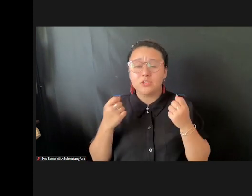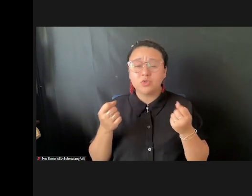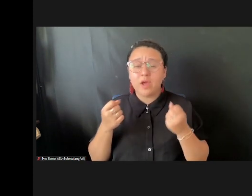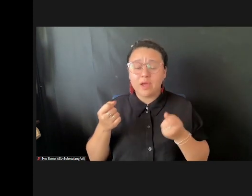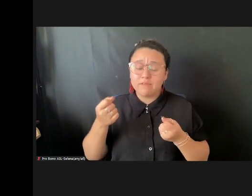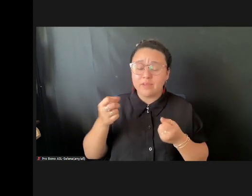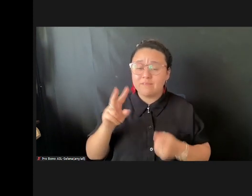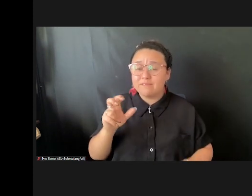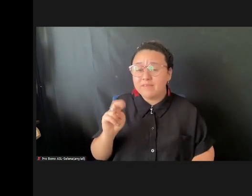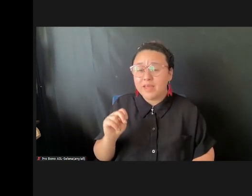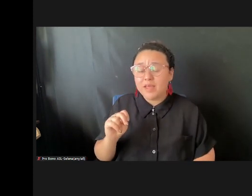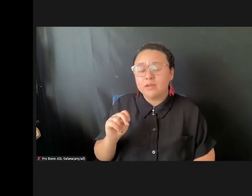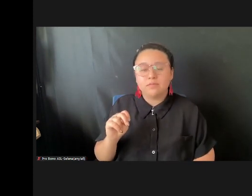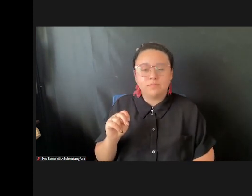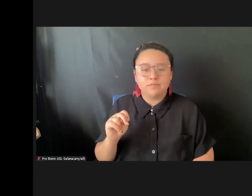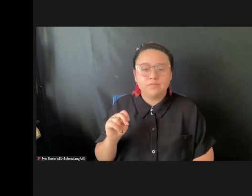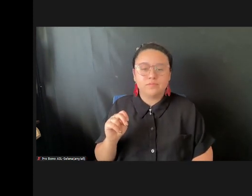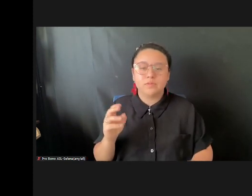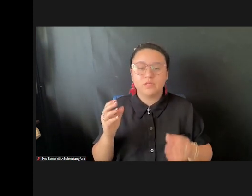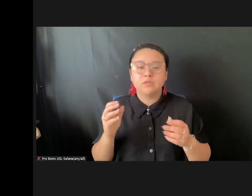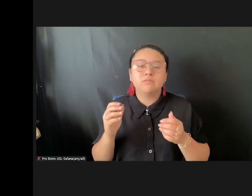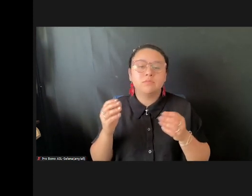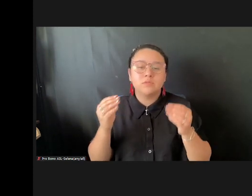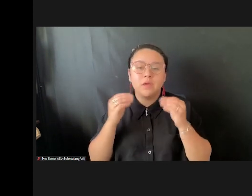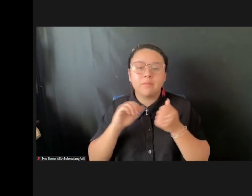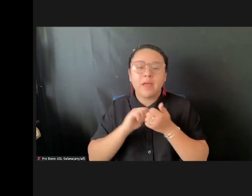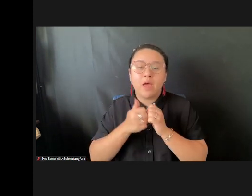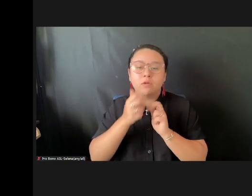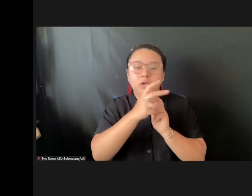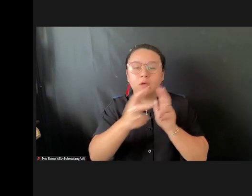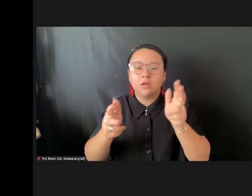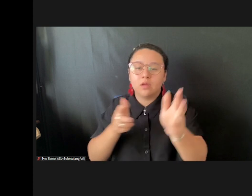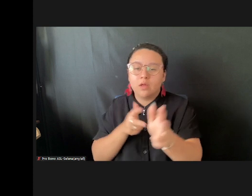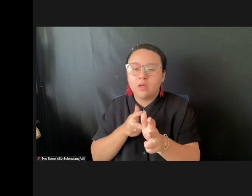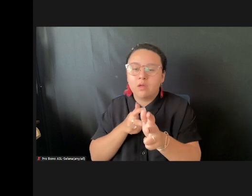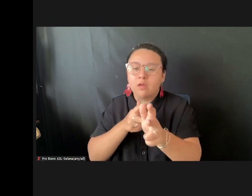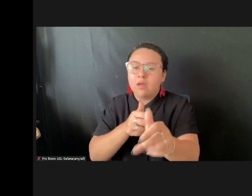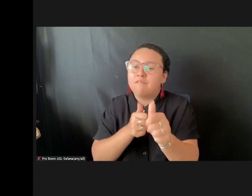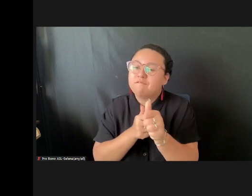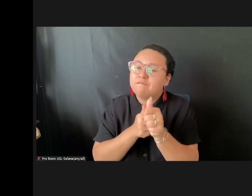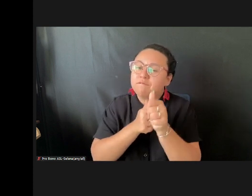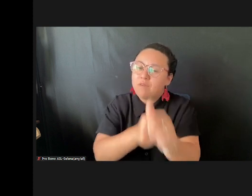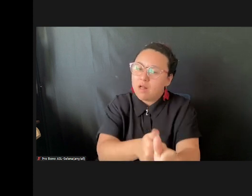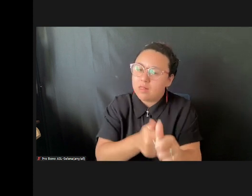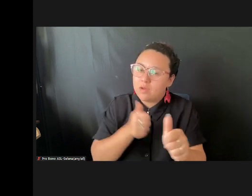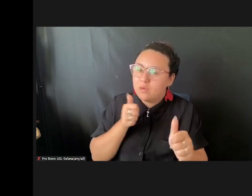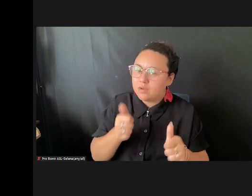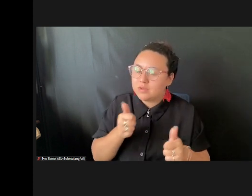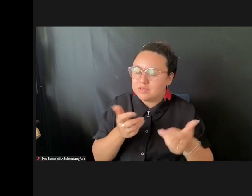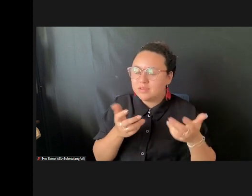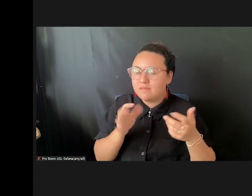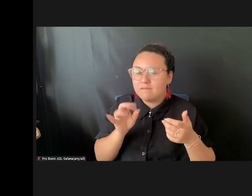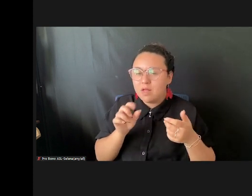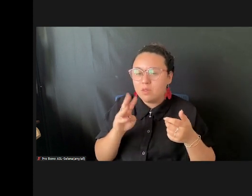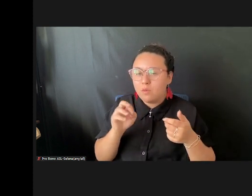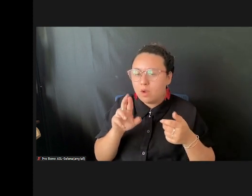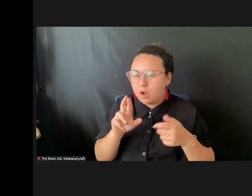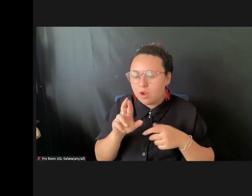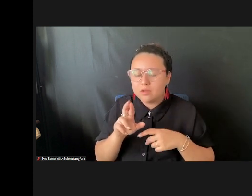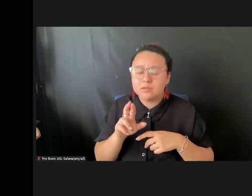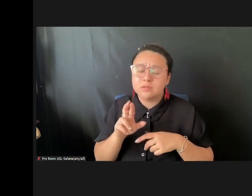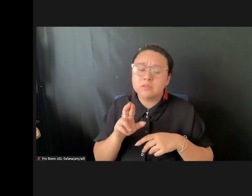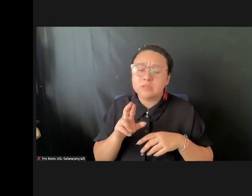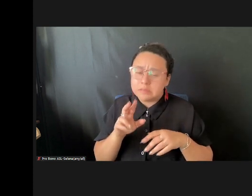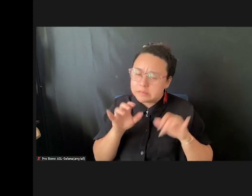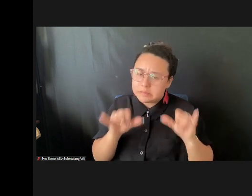taught her how to be a follower, which was equally as hard, but just as important. And that leadership